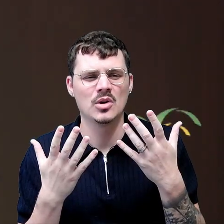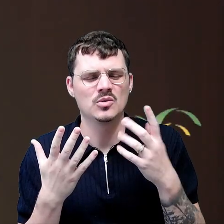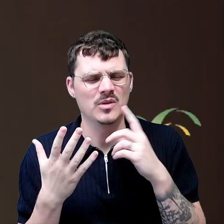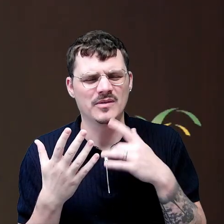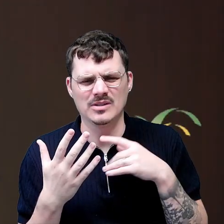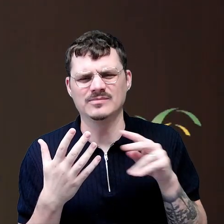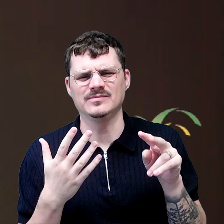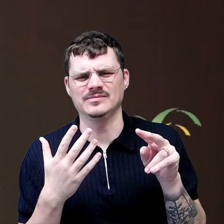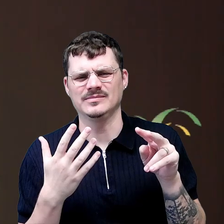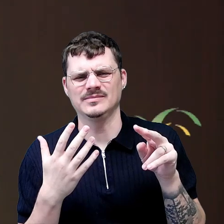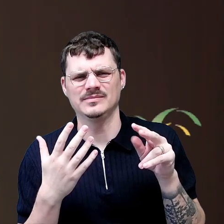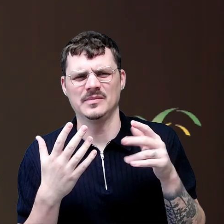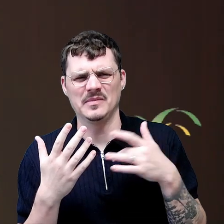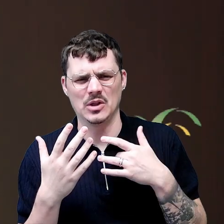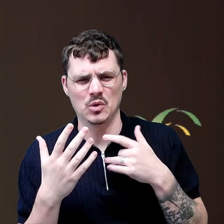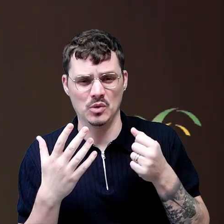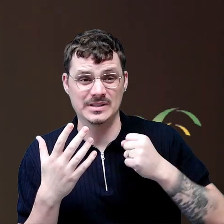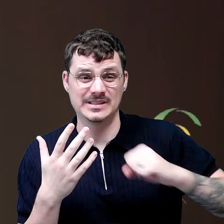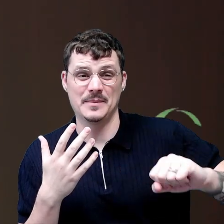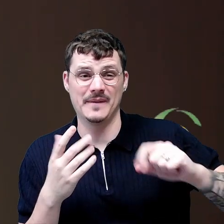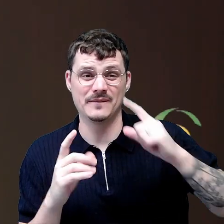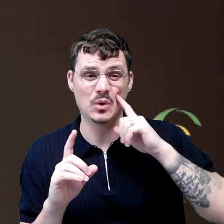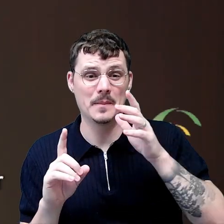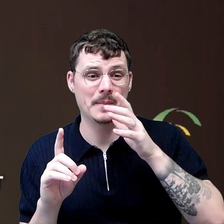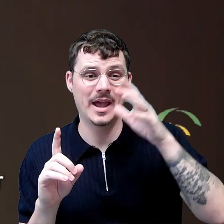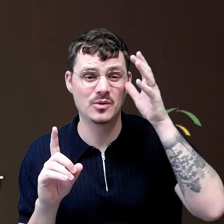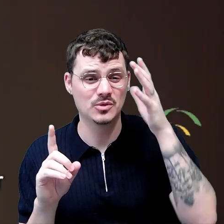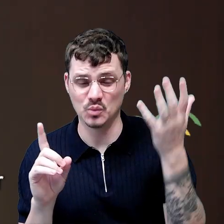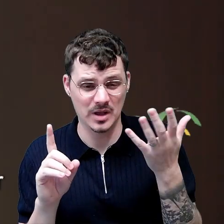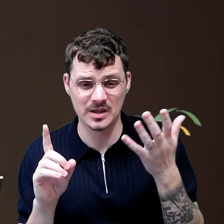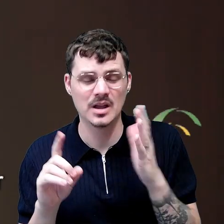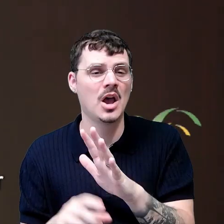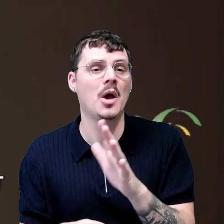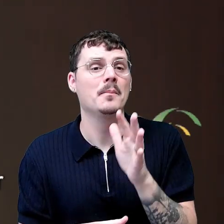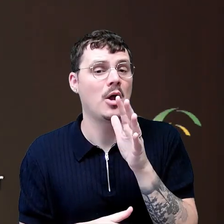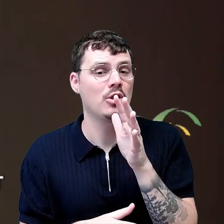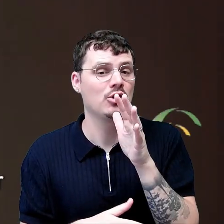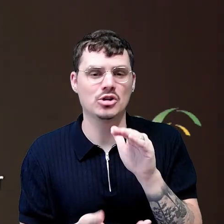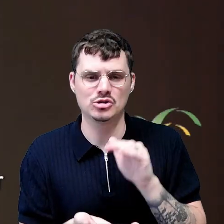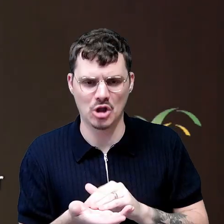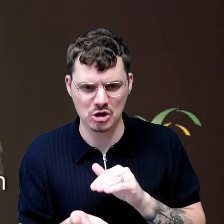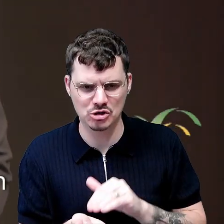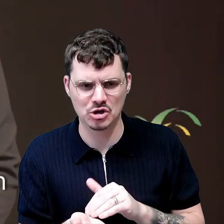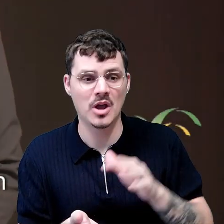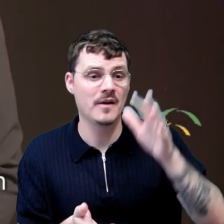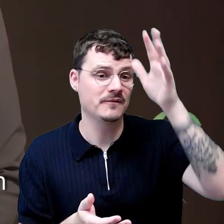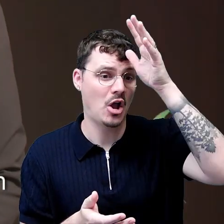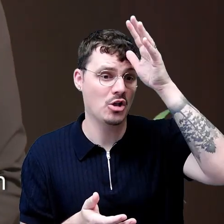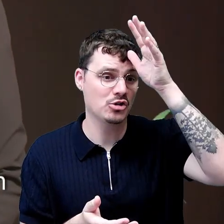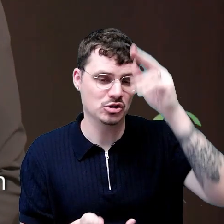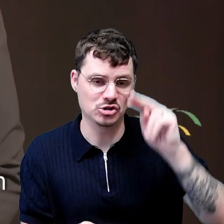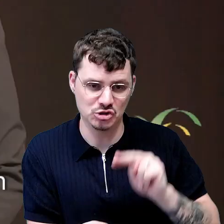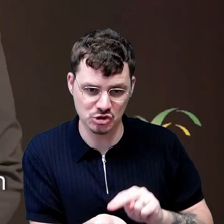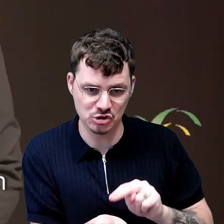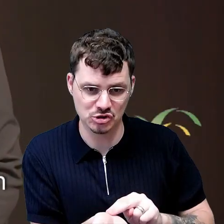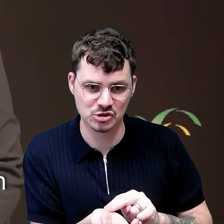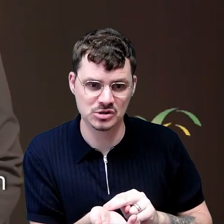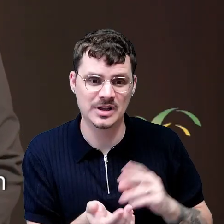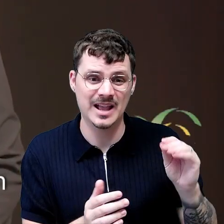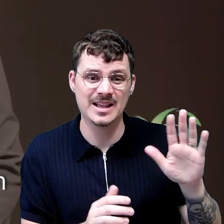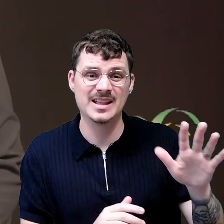troubling and a source of resentment for his parents is that his mother was a doctor, his father was a nurse, and the